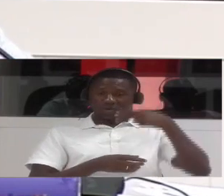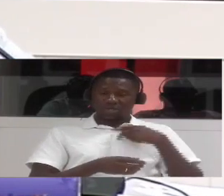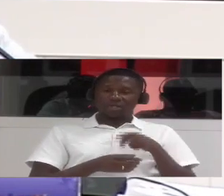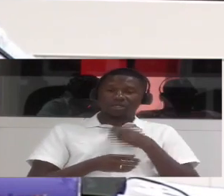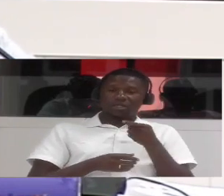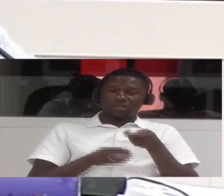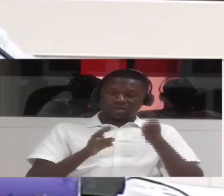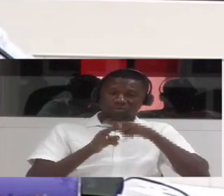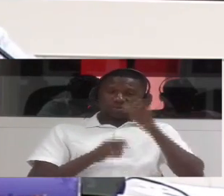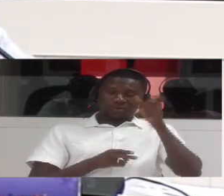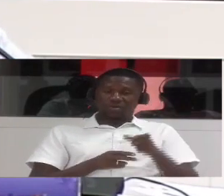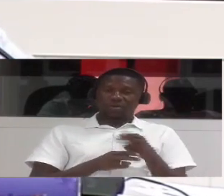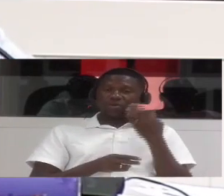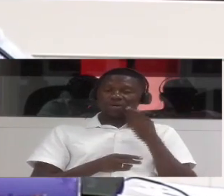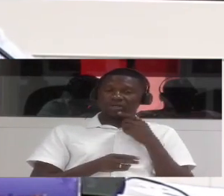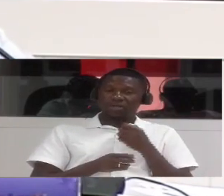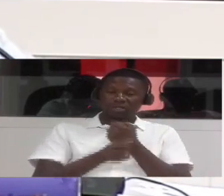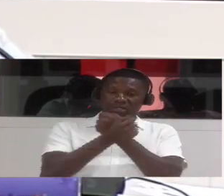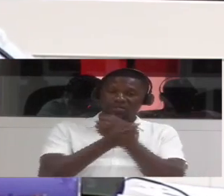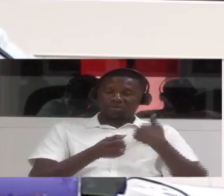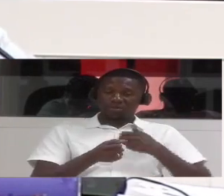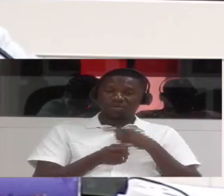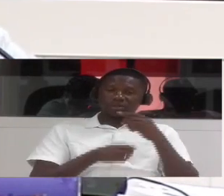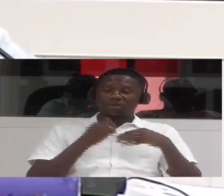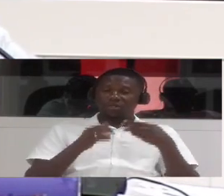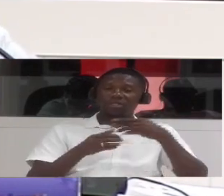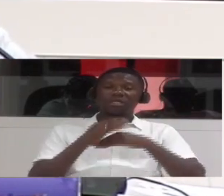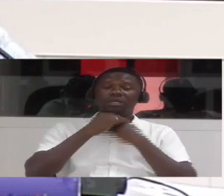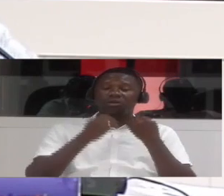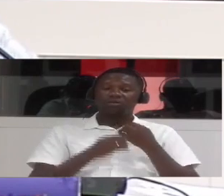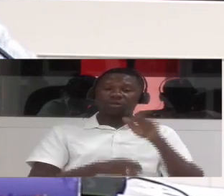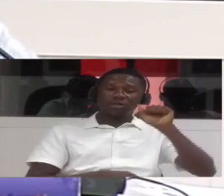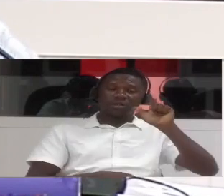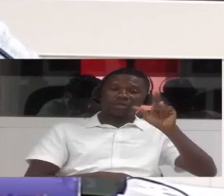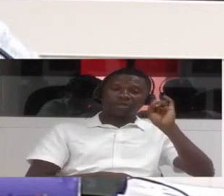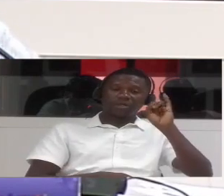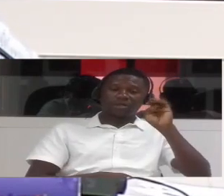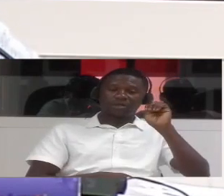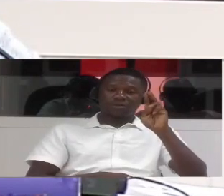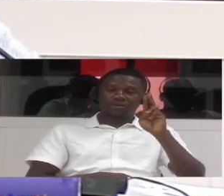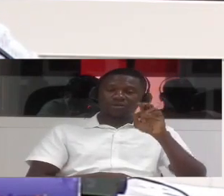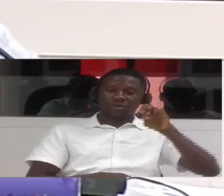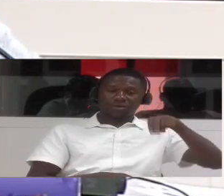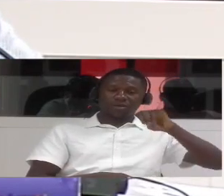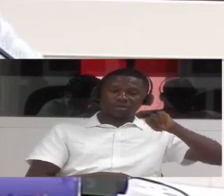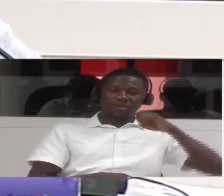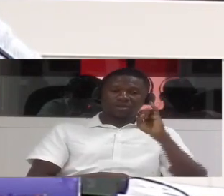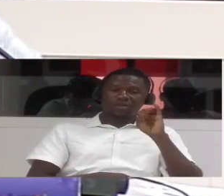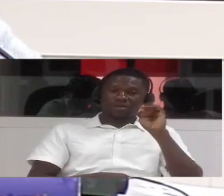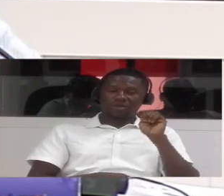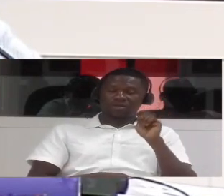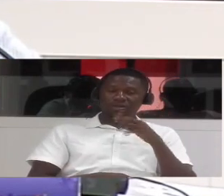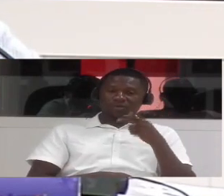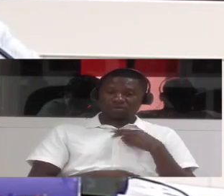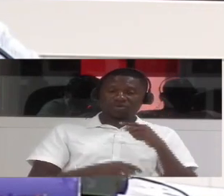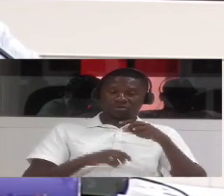arrested people in connection with the killing of Aliou Ndiaye, he was also arrested and charged with murder. Wasn't it